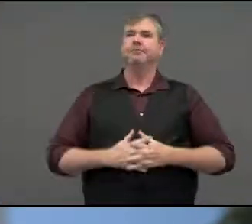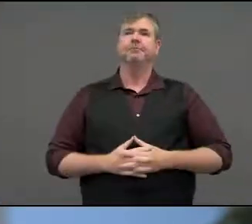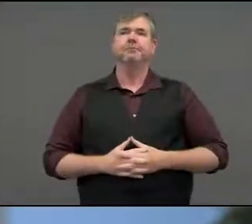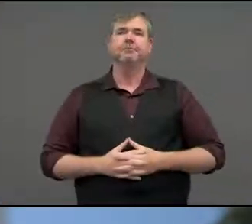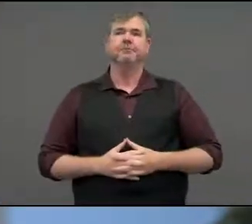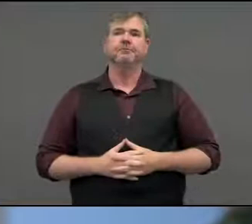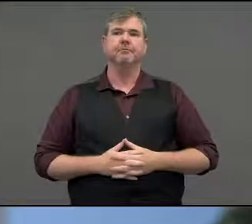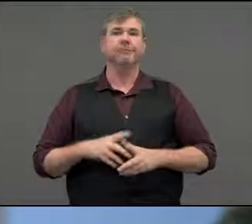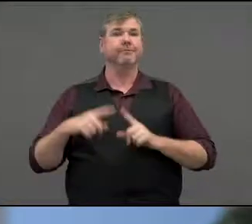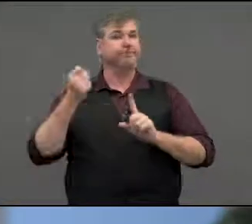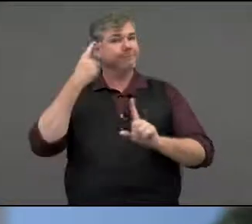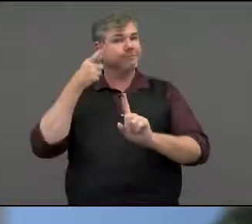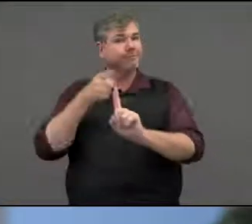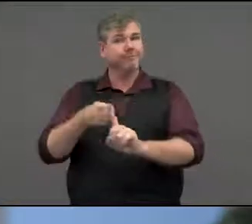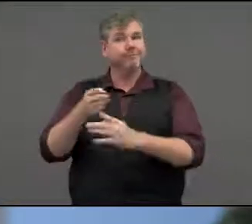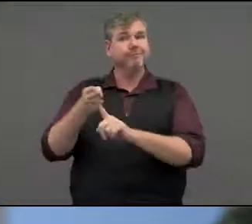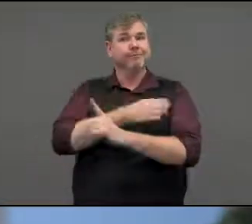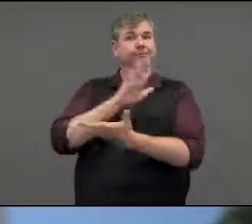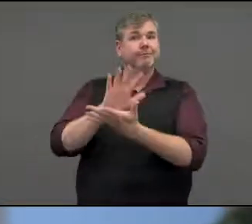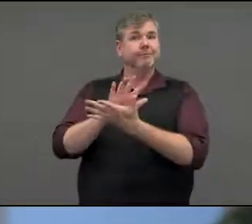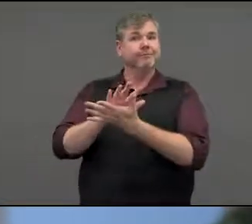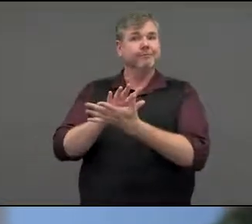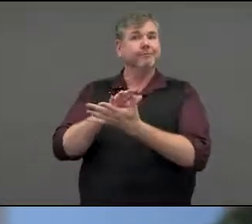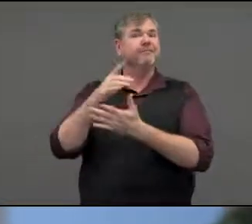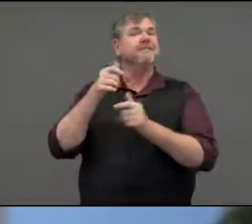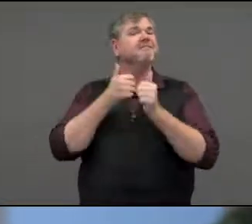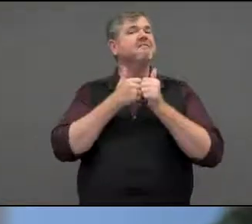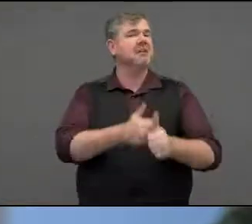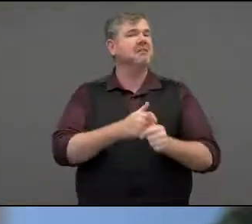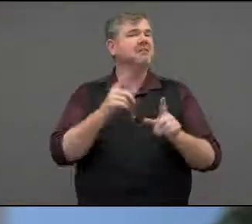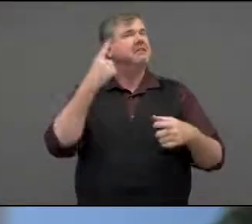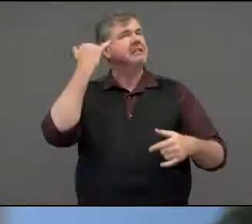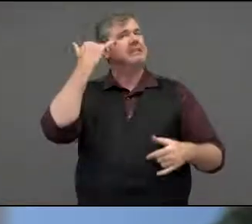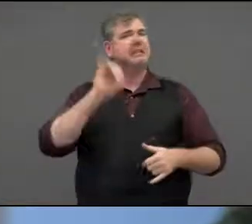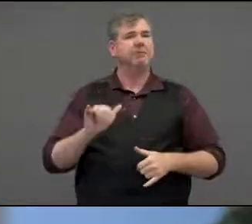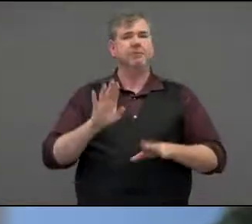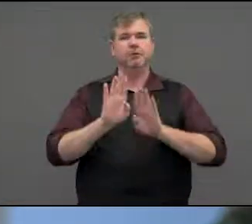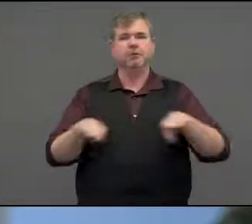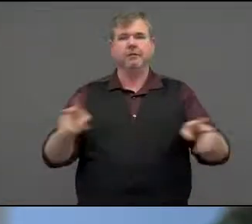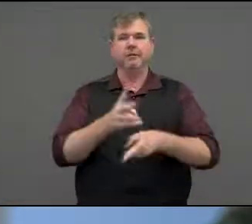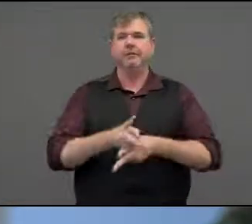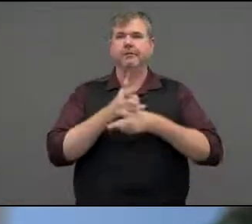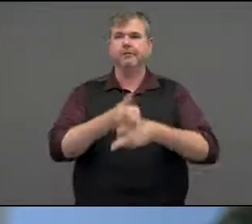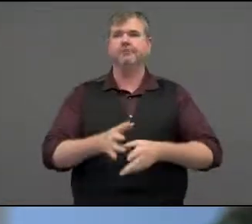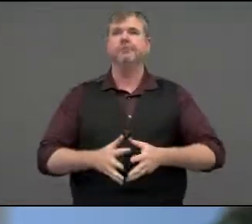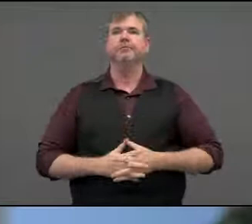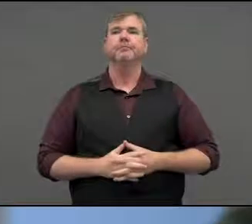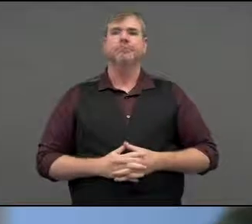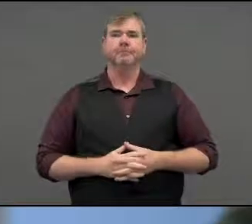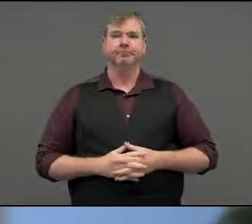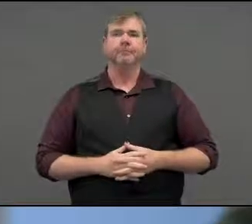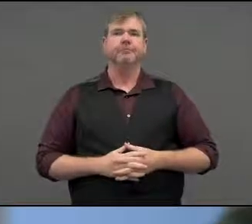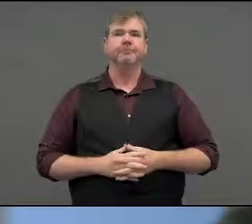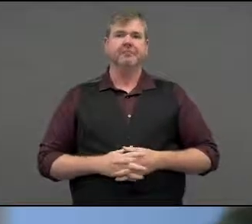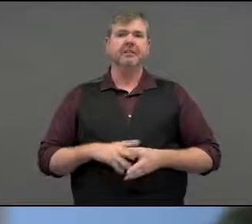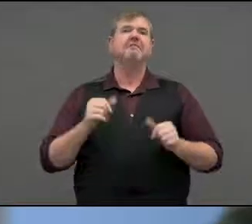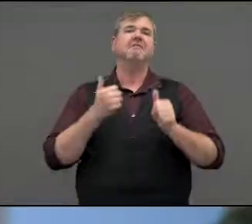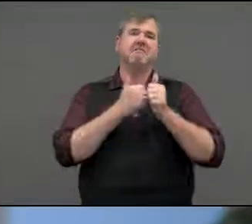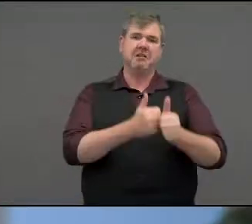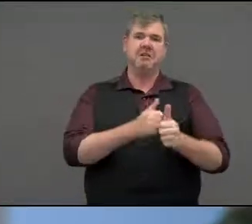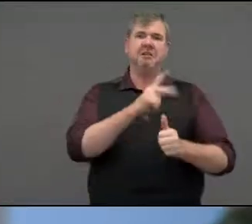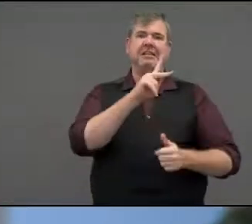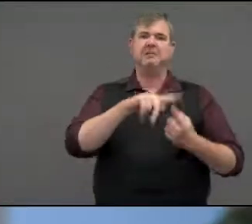for childcare, and for those other institutions, you're going to need to follow the K through 12 protocols that we have posted on our